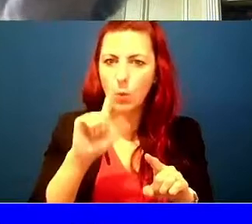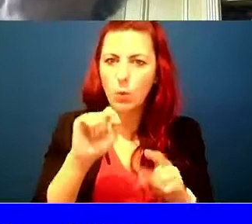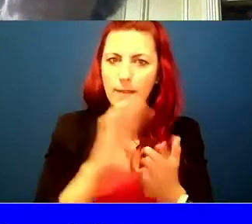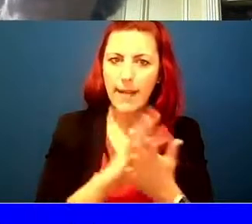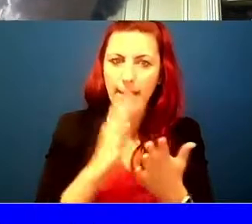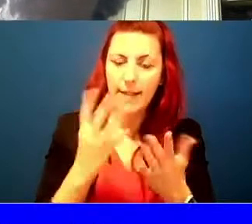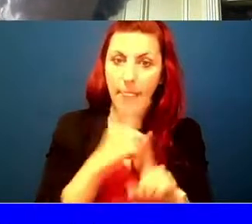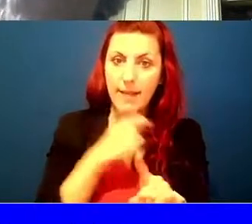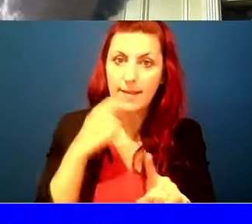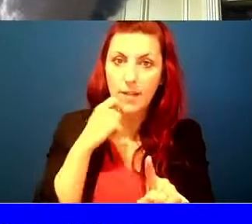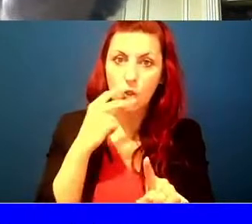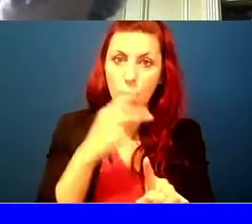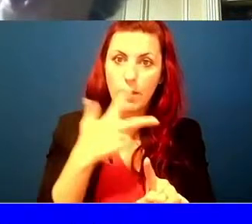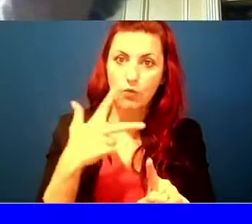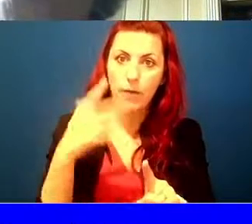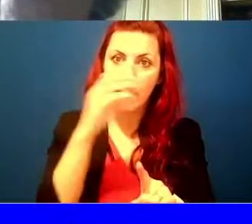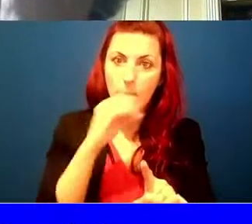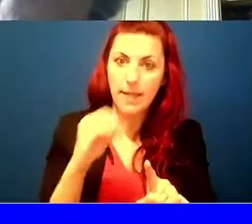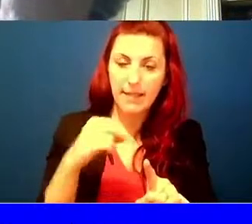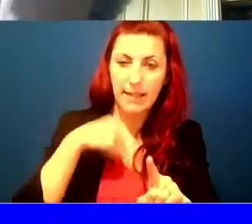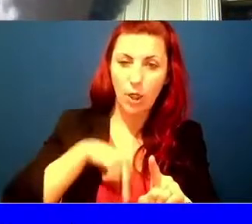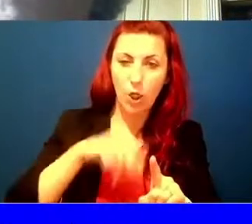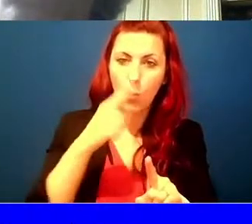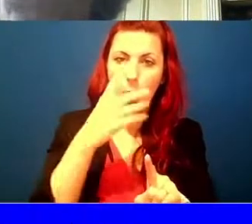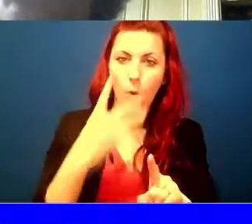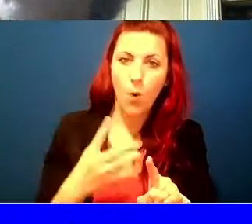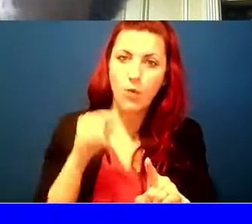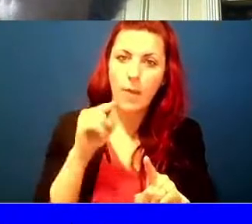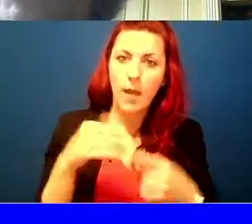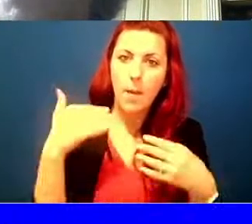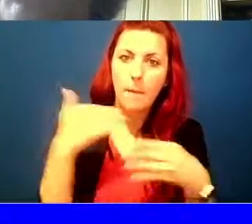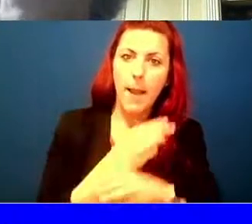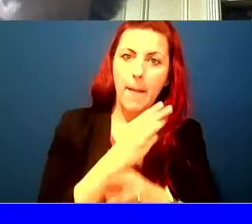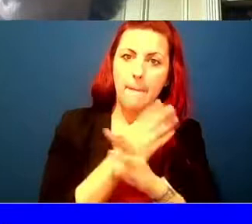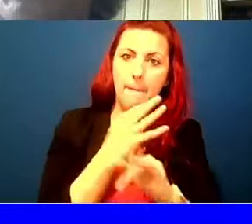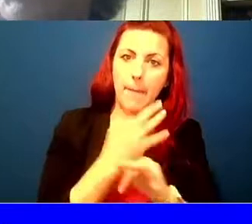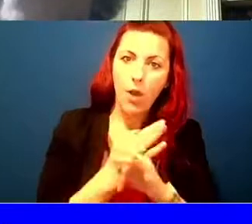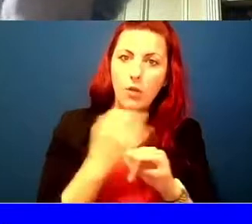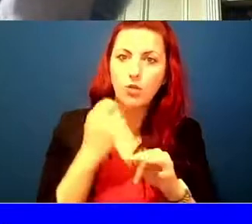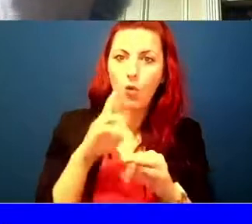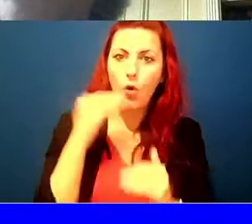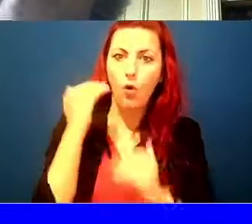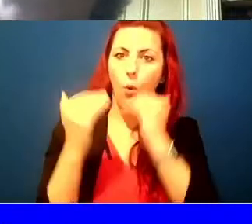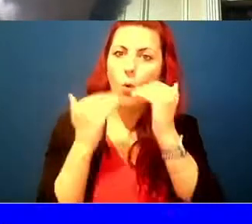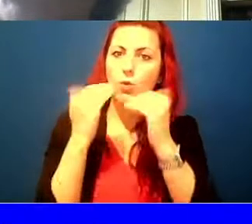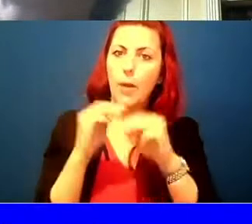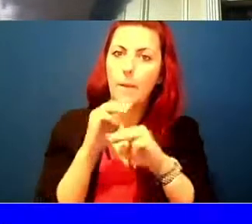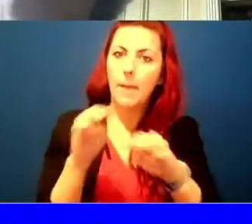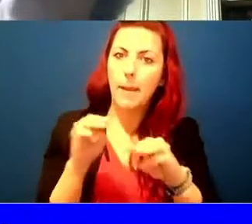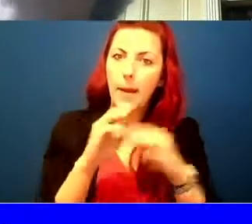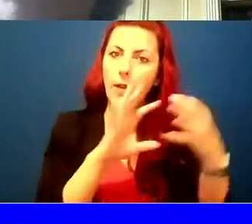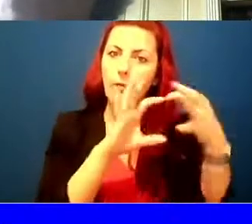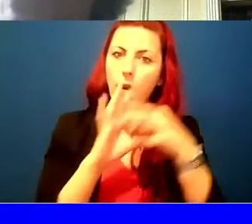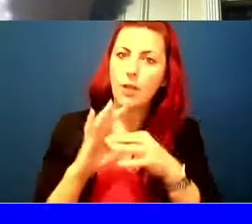of the applications, almost a quarter, were by parents or older people in relation to either adult children, adult family